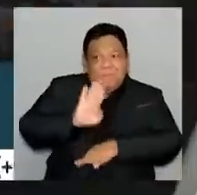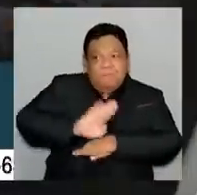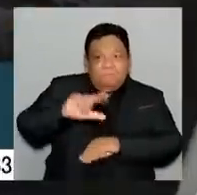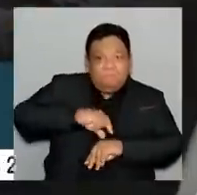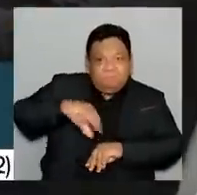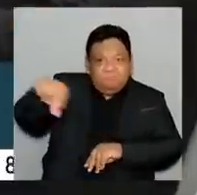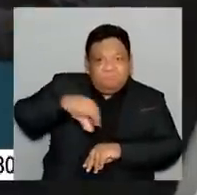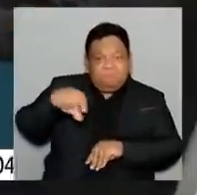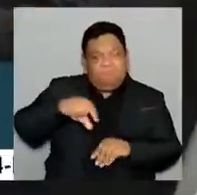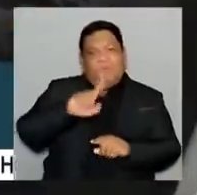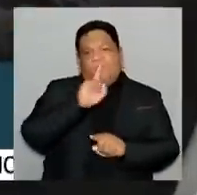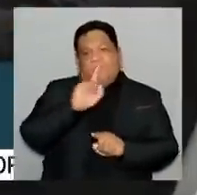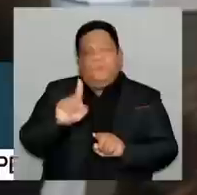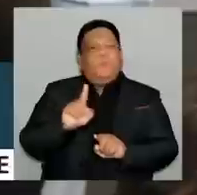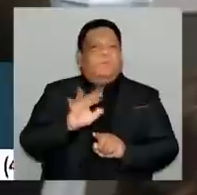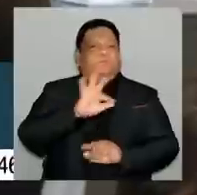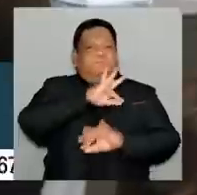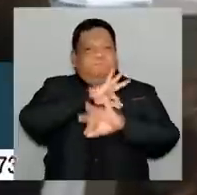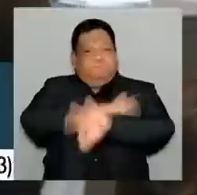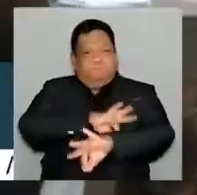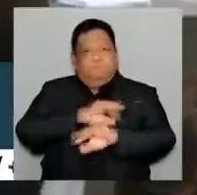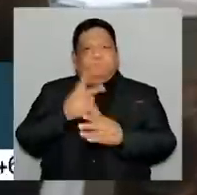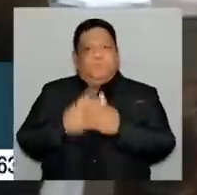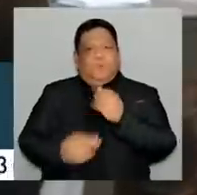been to the benefit of both our countries.